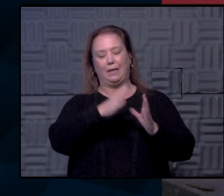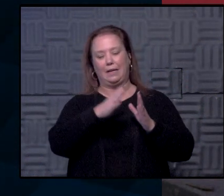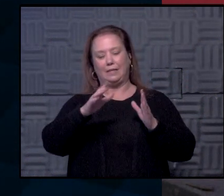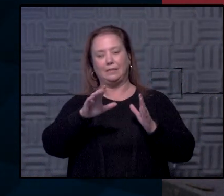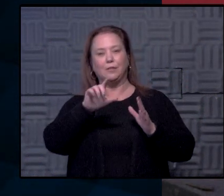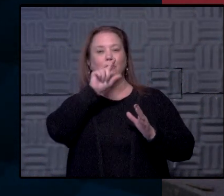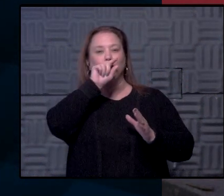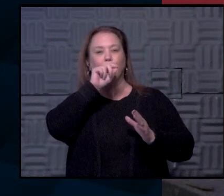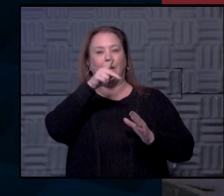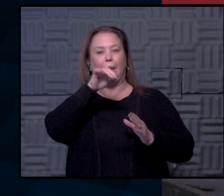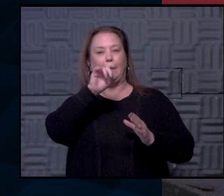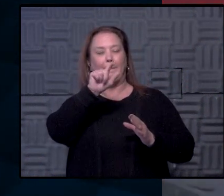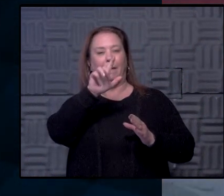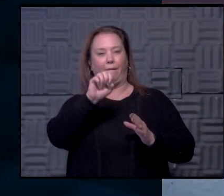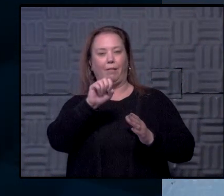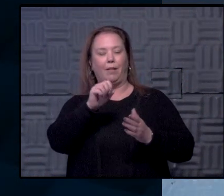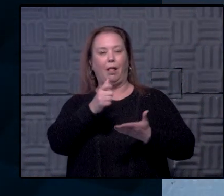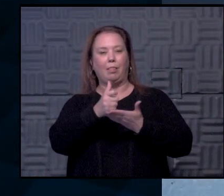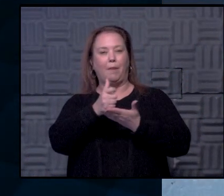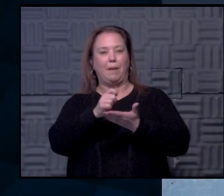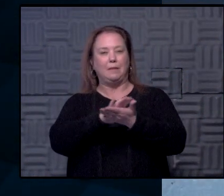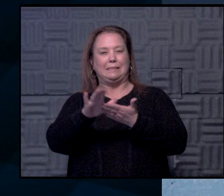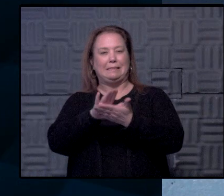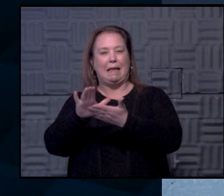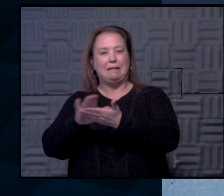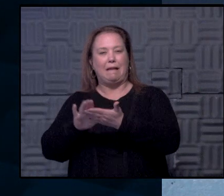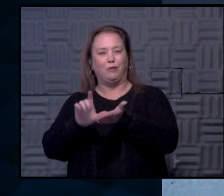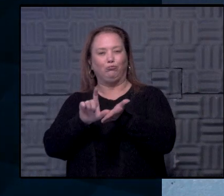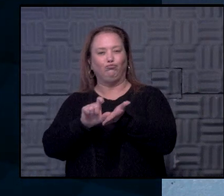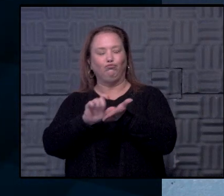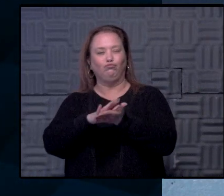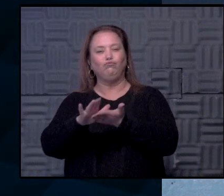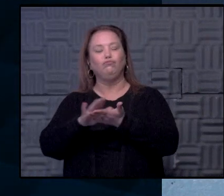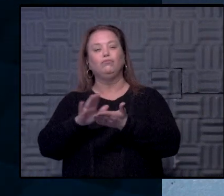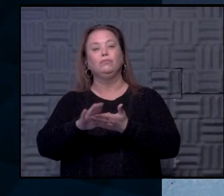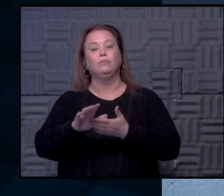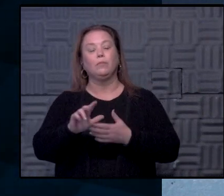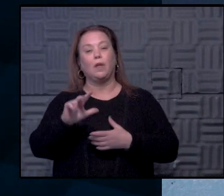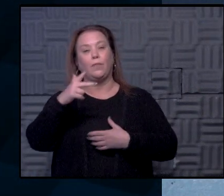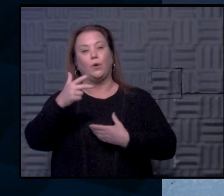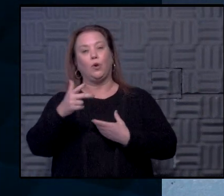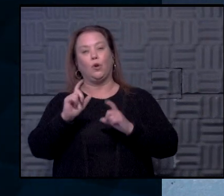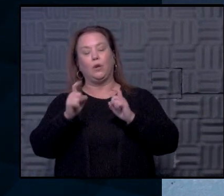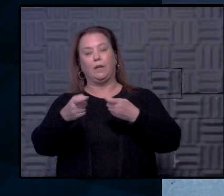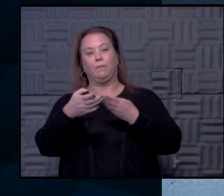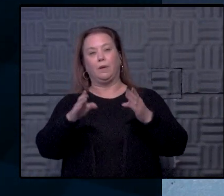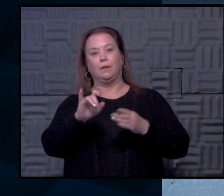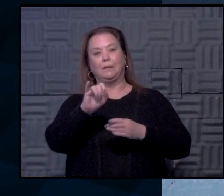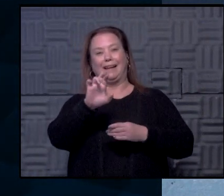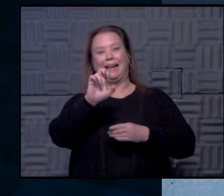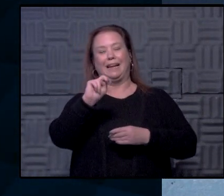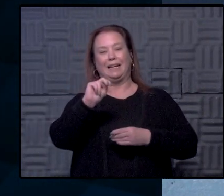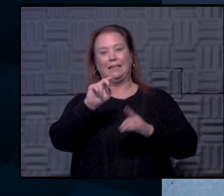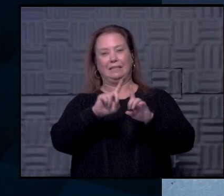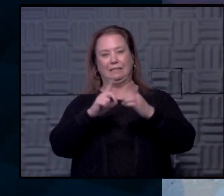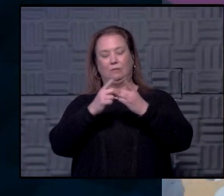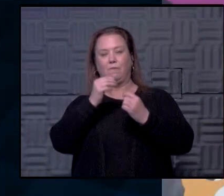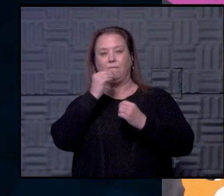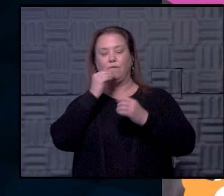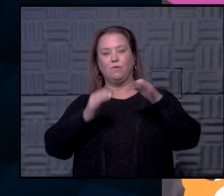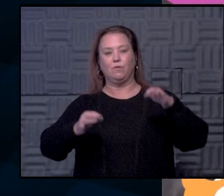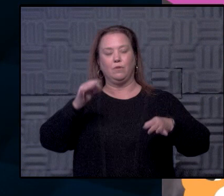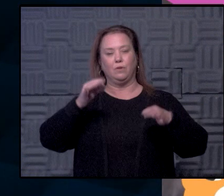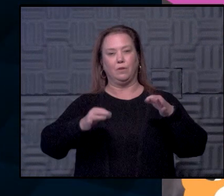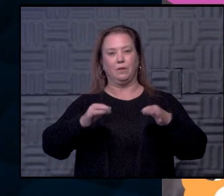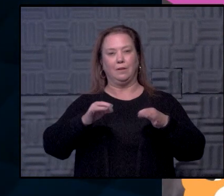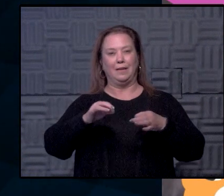who stepped up and helped make sanitizer when there were shortages around town. And then there's the third gift box you can pick up at the Iron District's outdoor food court with